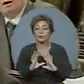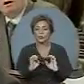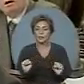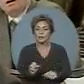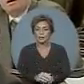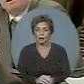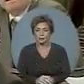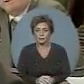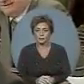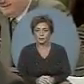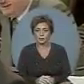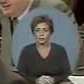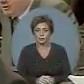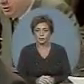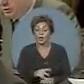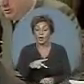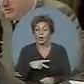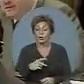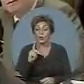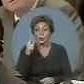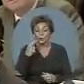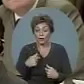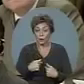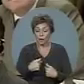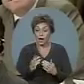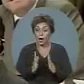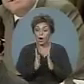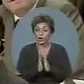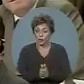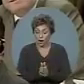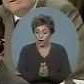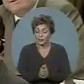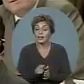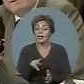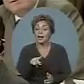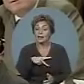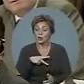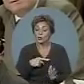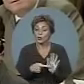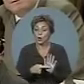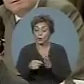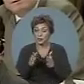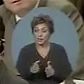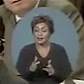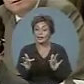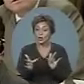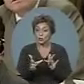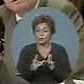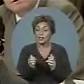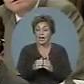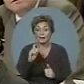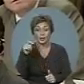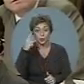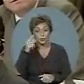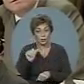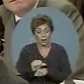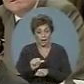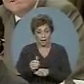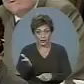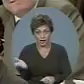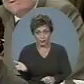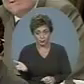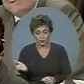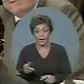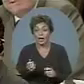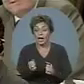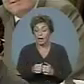has asked a number of officials to contact the Afghan government, the various elements of the Afghan government that have to do with